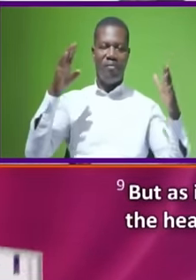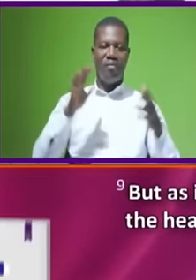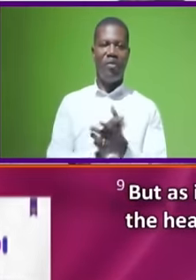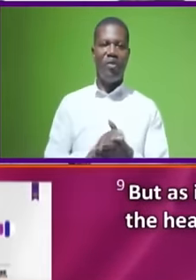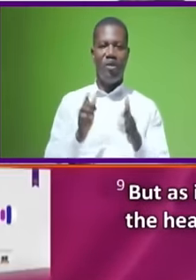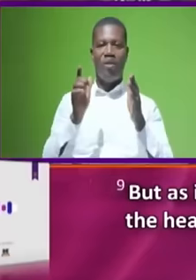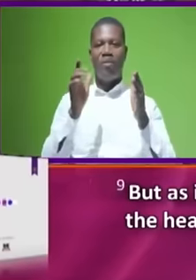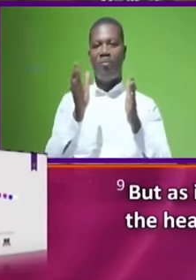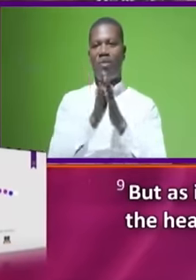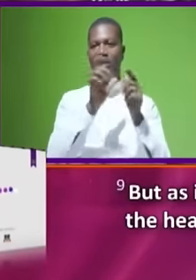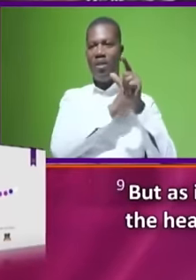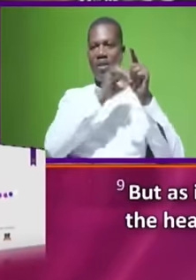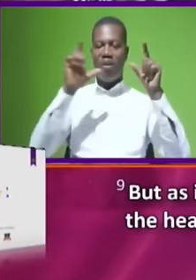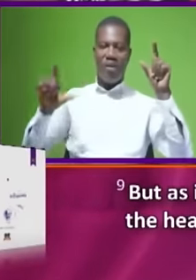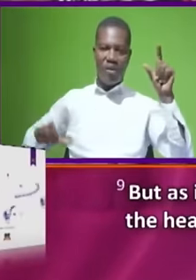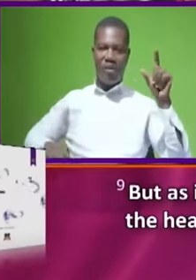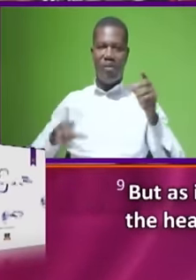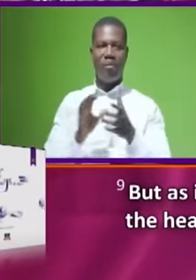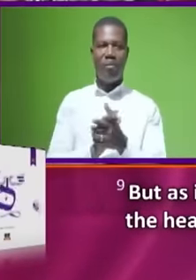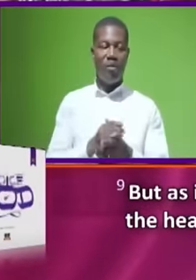Praise the Lord. Hallelujah.